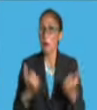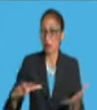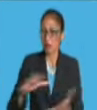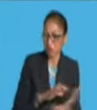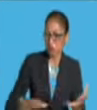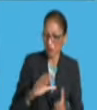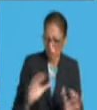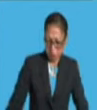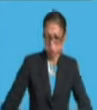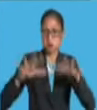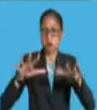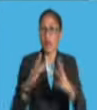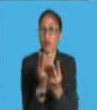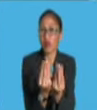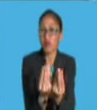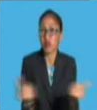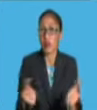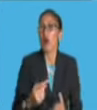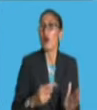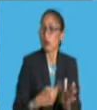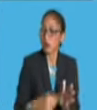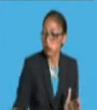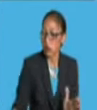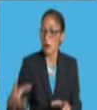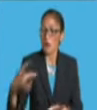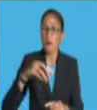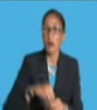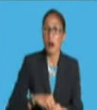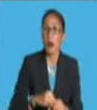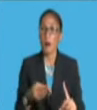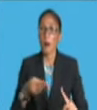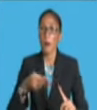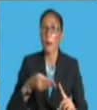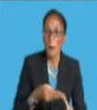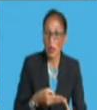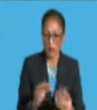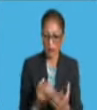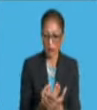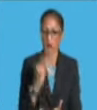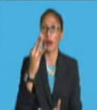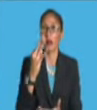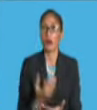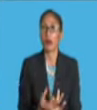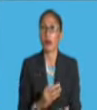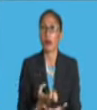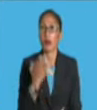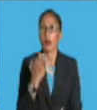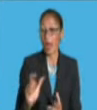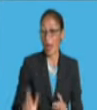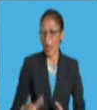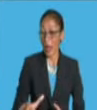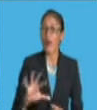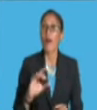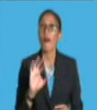cyclones, floodings, drought, we continue to be part of our country's major revenue generator. Lambasa plays a major role in the